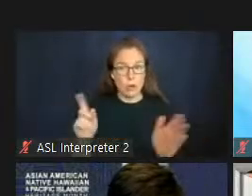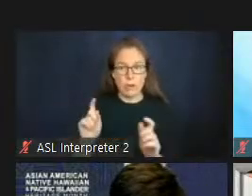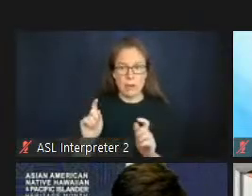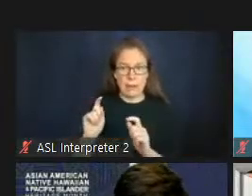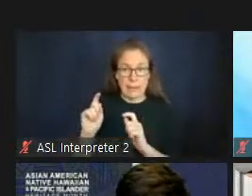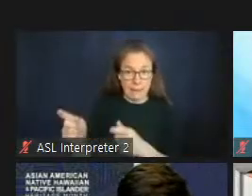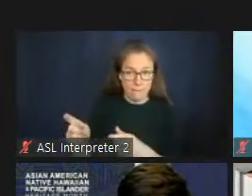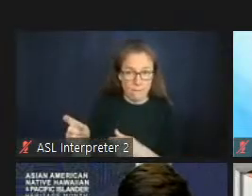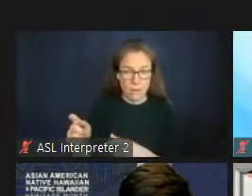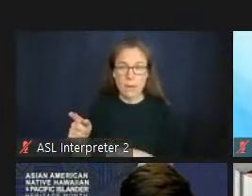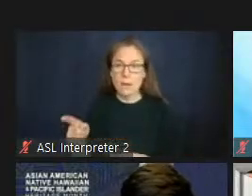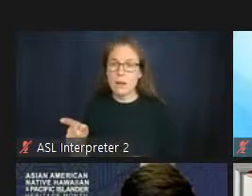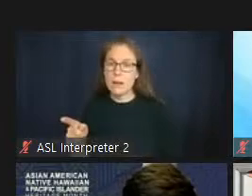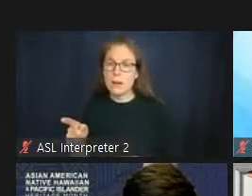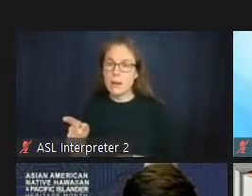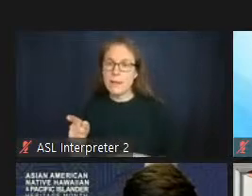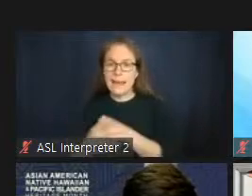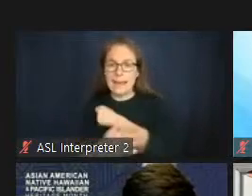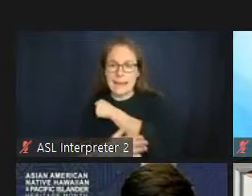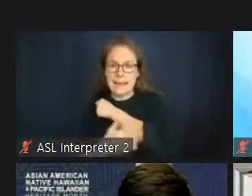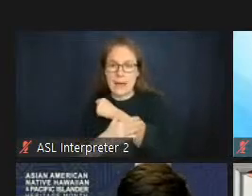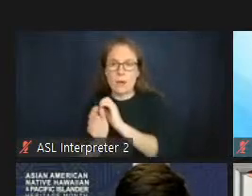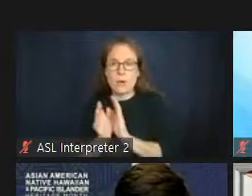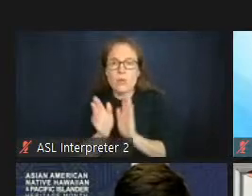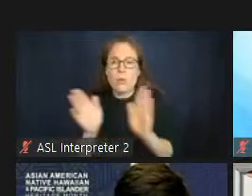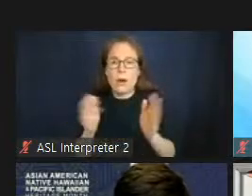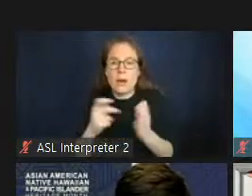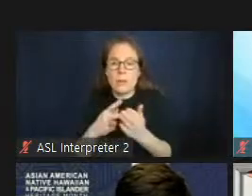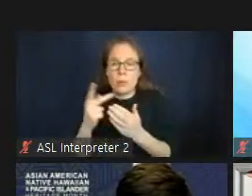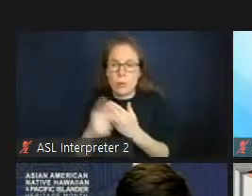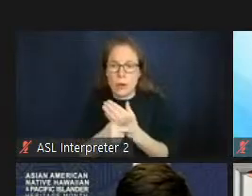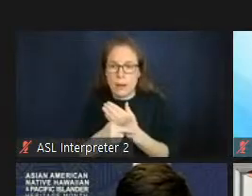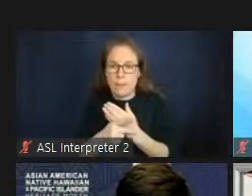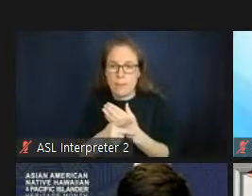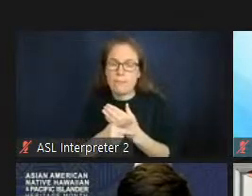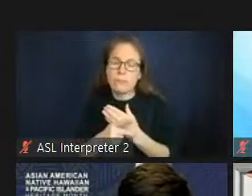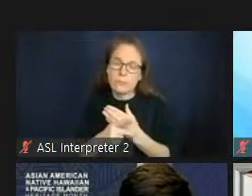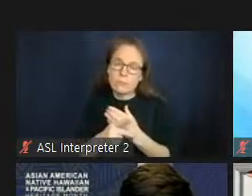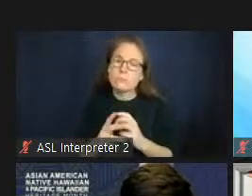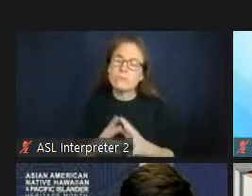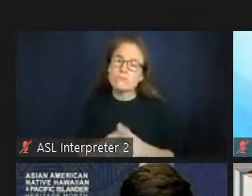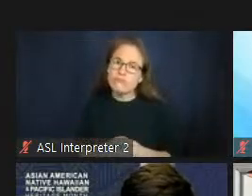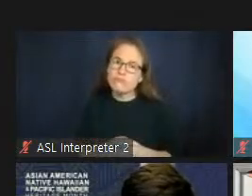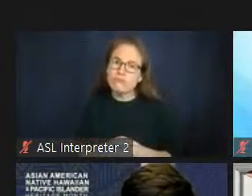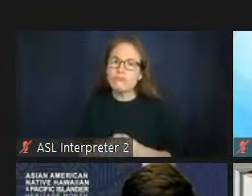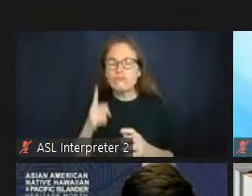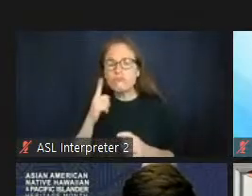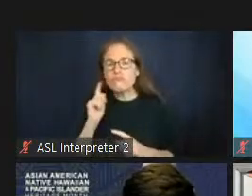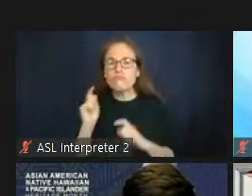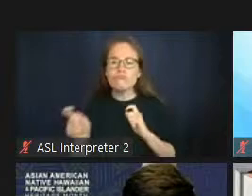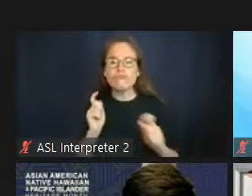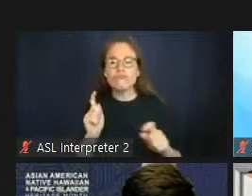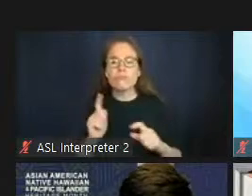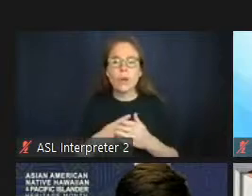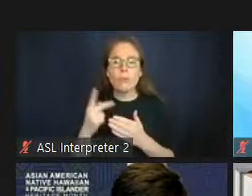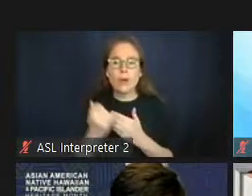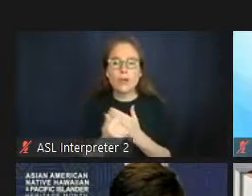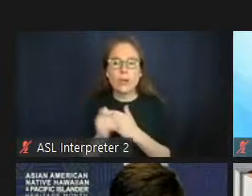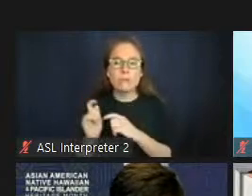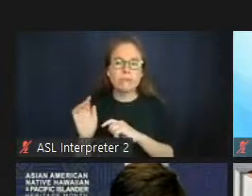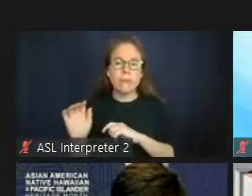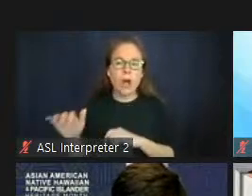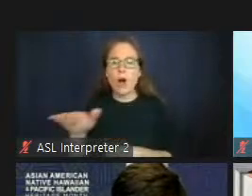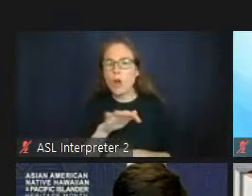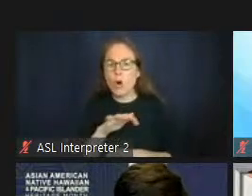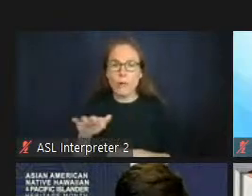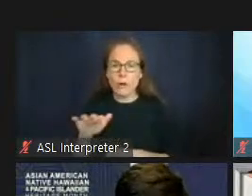but that is a county-wide program, and so it goes to fund projects all throughout the county. Some of that in areas like